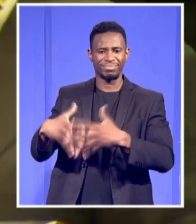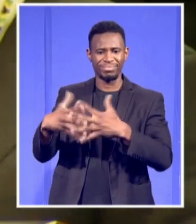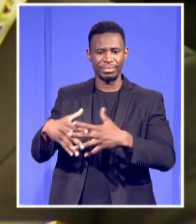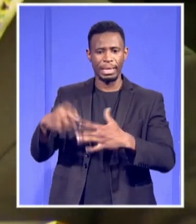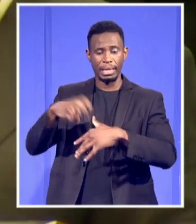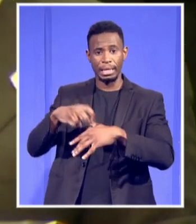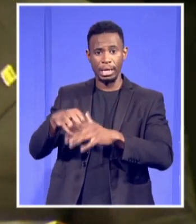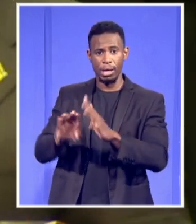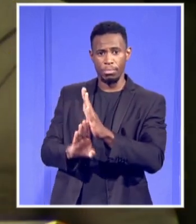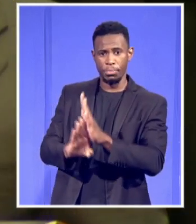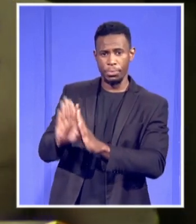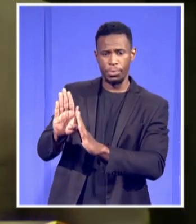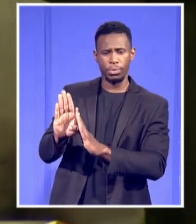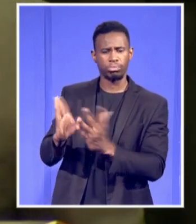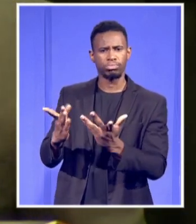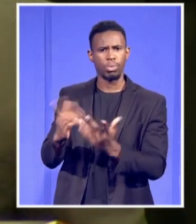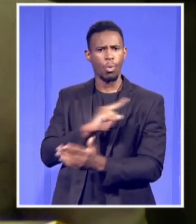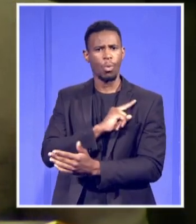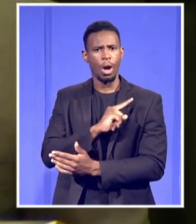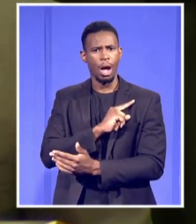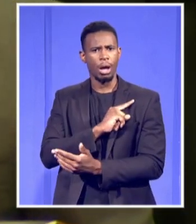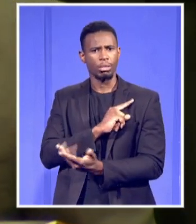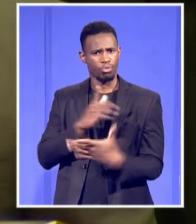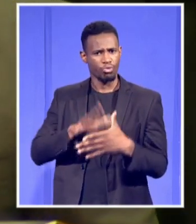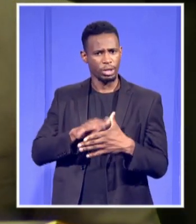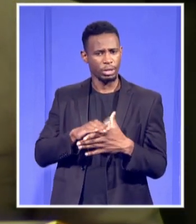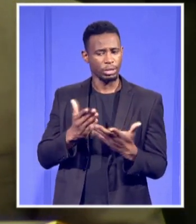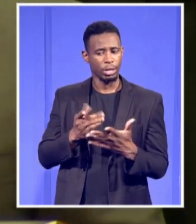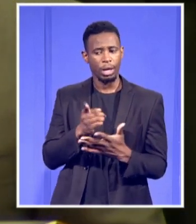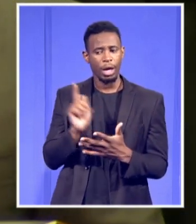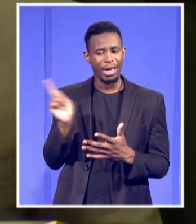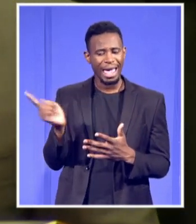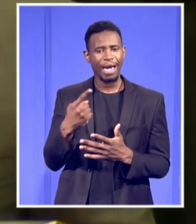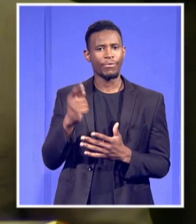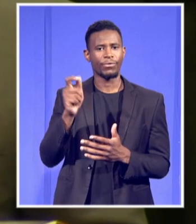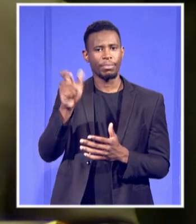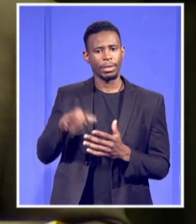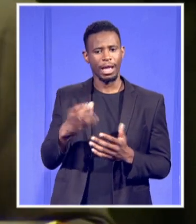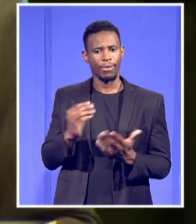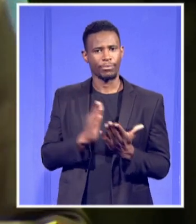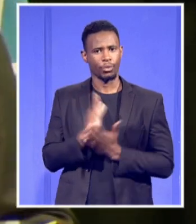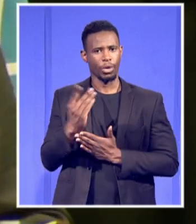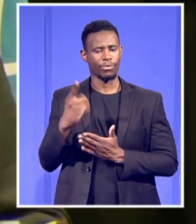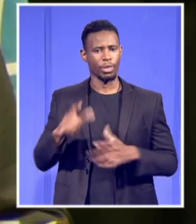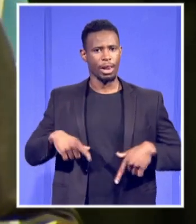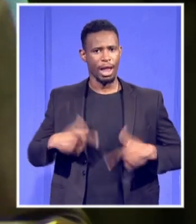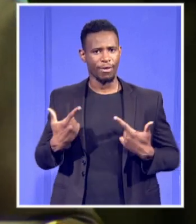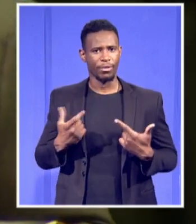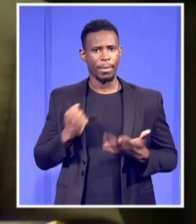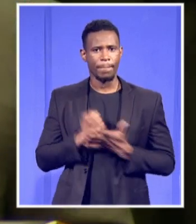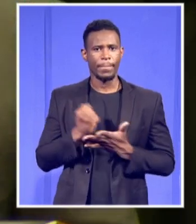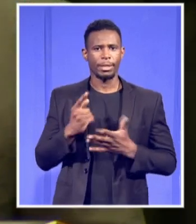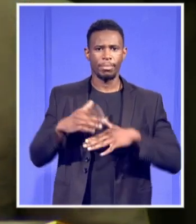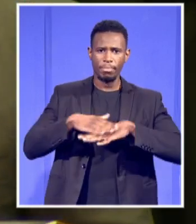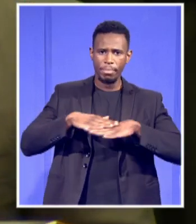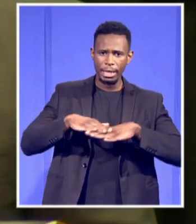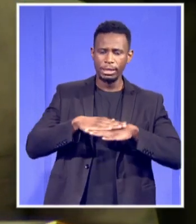have a fundamental right to live with basic dignity and in decent